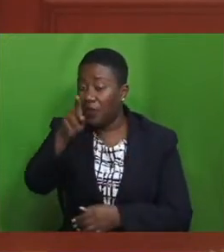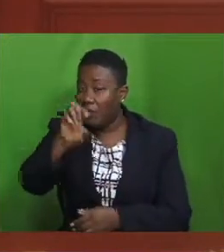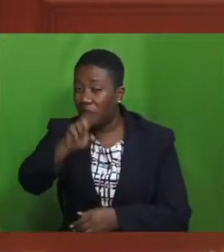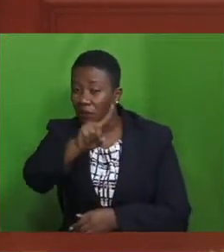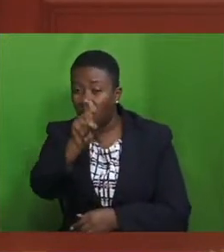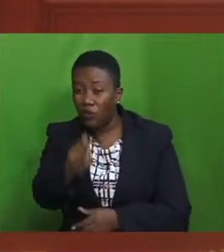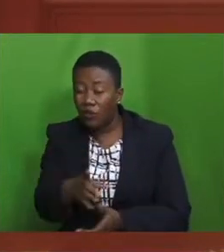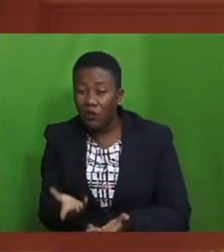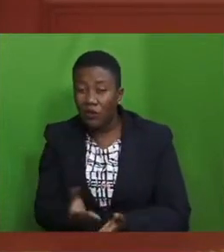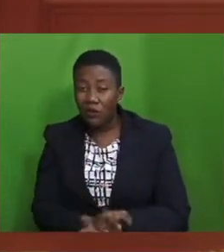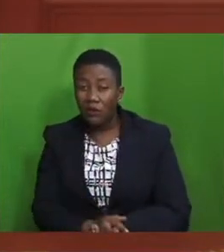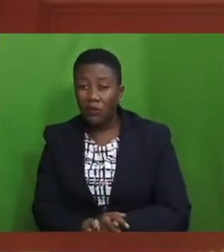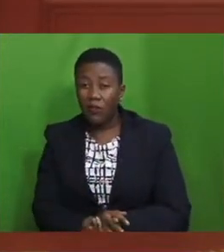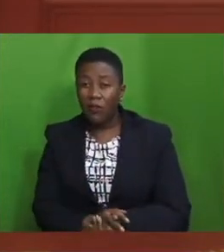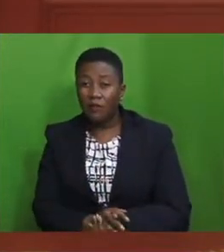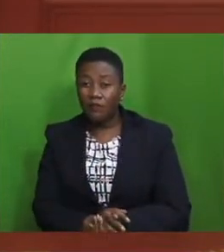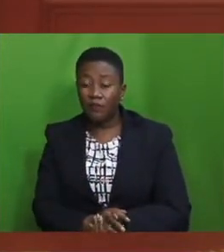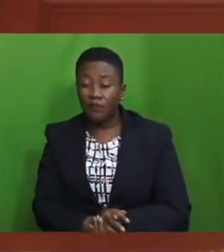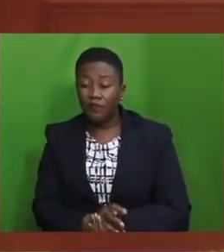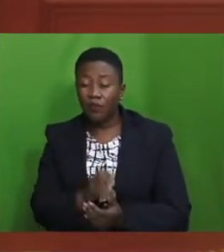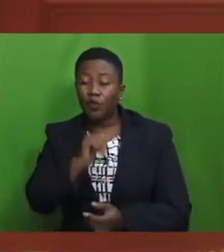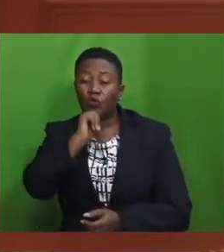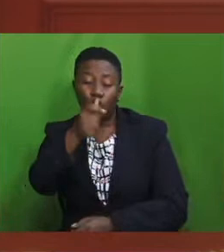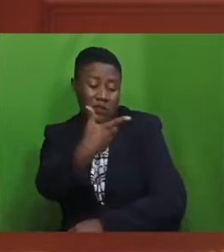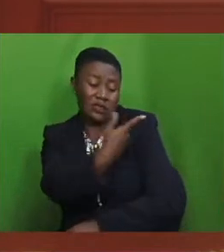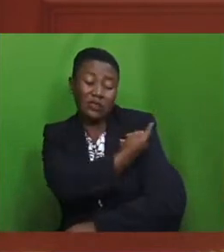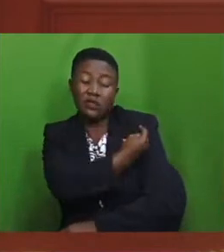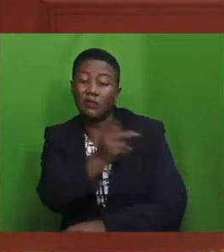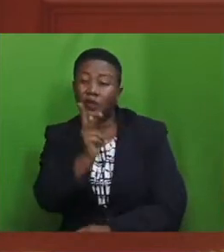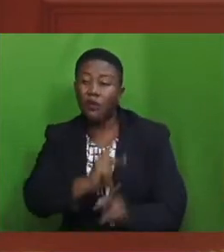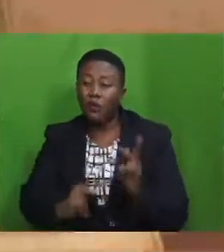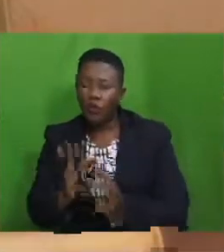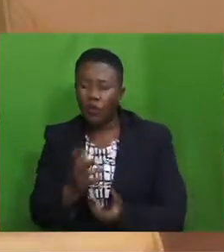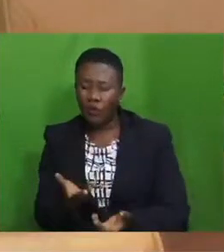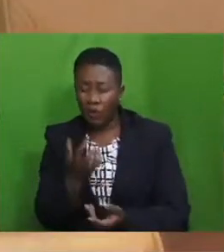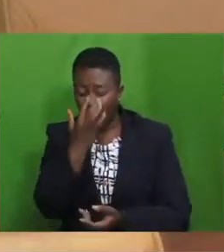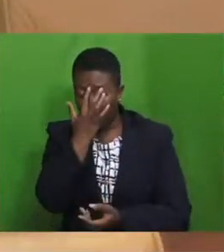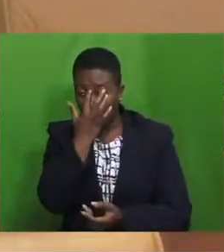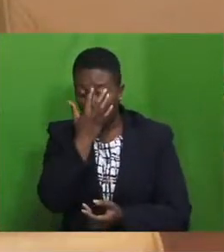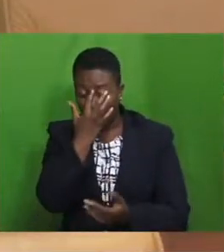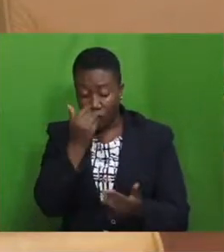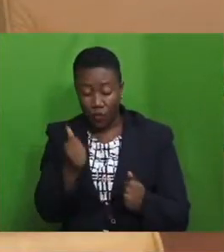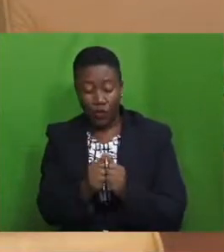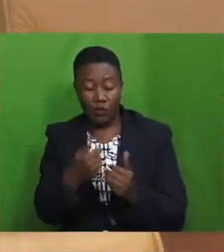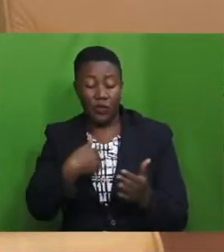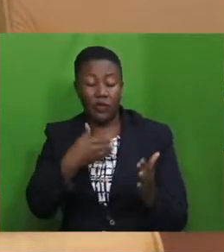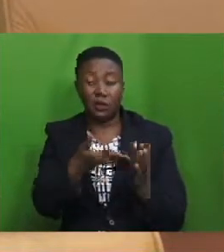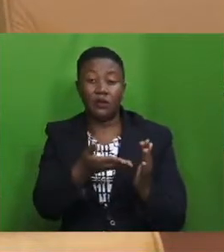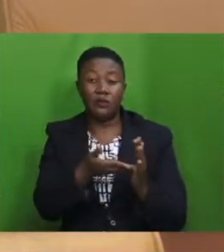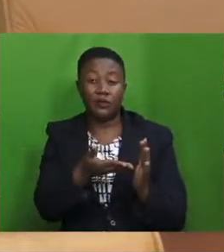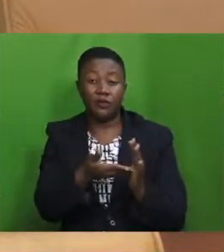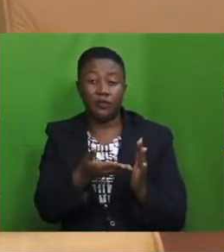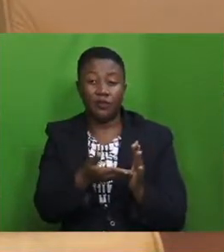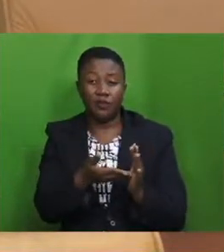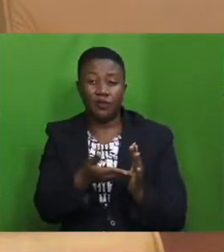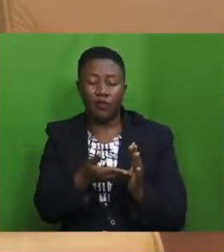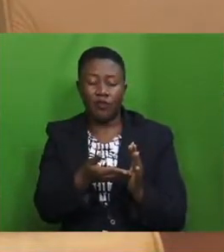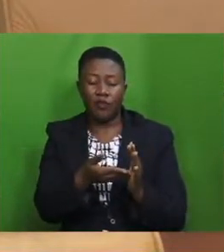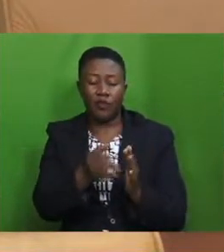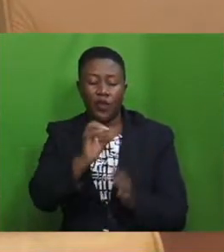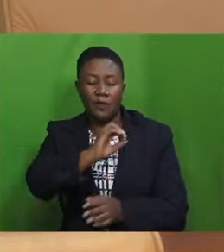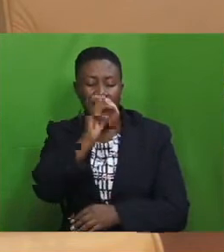Not to give people a job? And Mr. Speaker, I have with me here debt as a percentage of